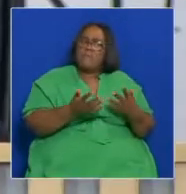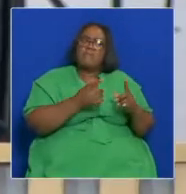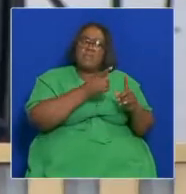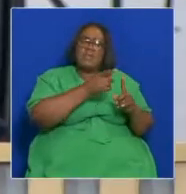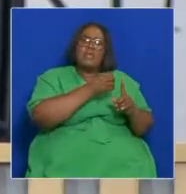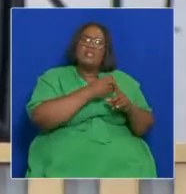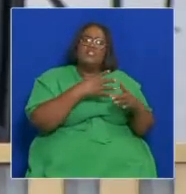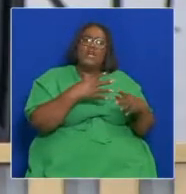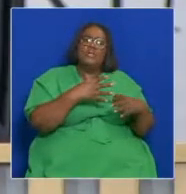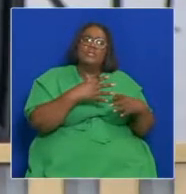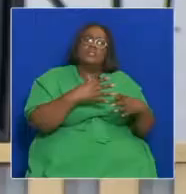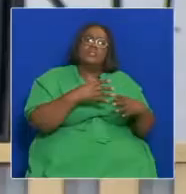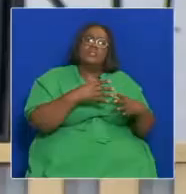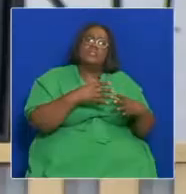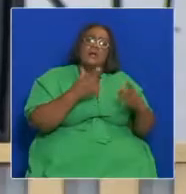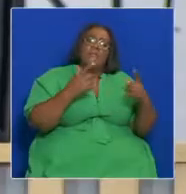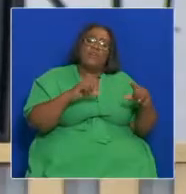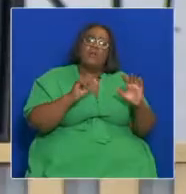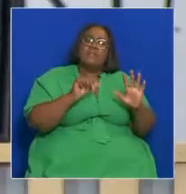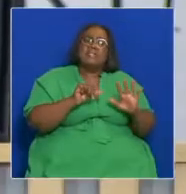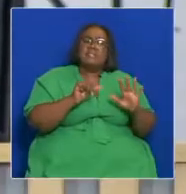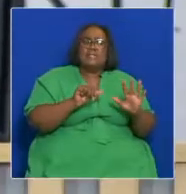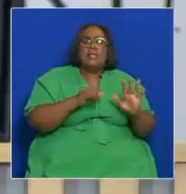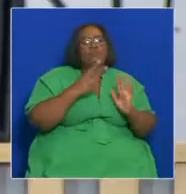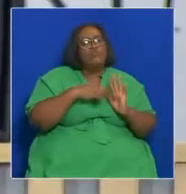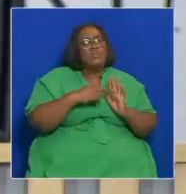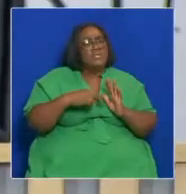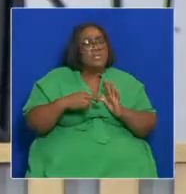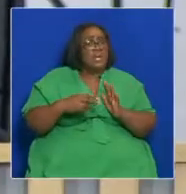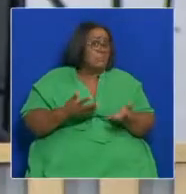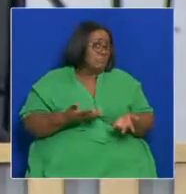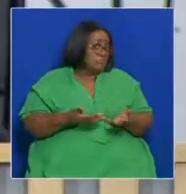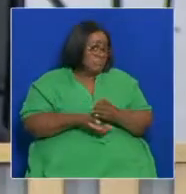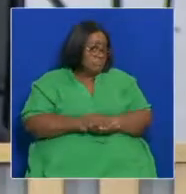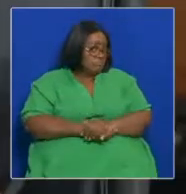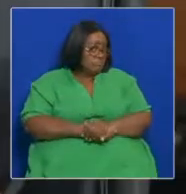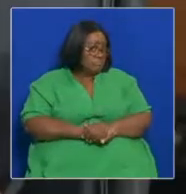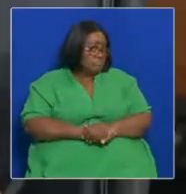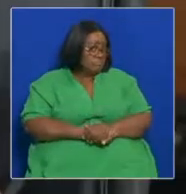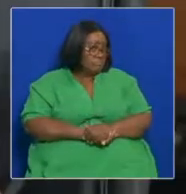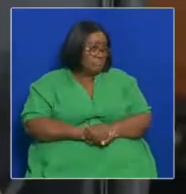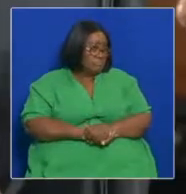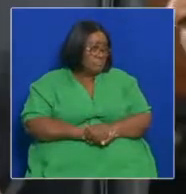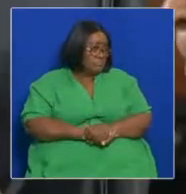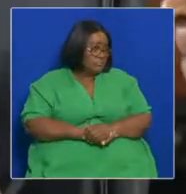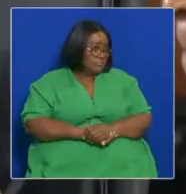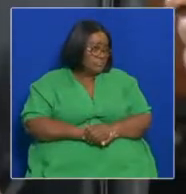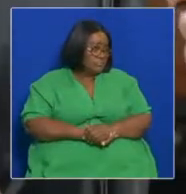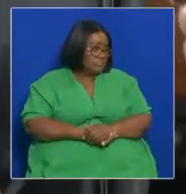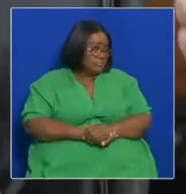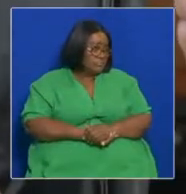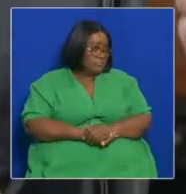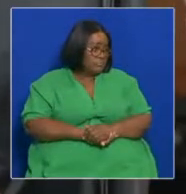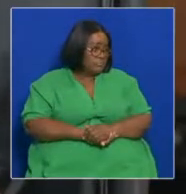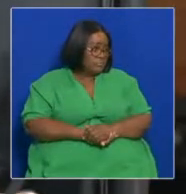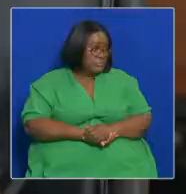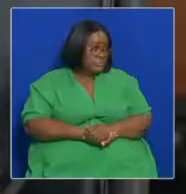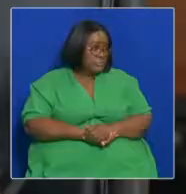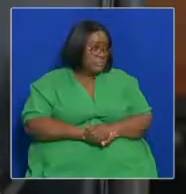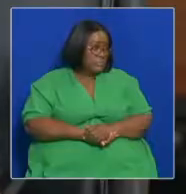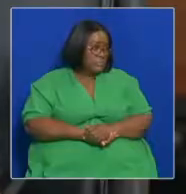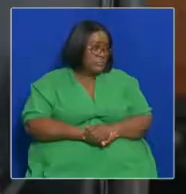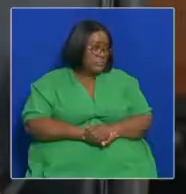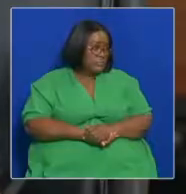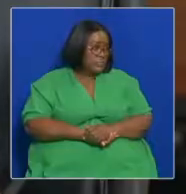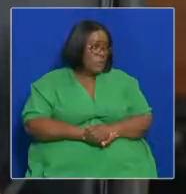16, or not? Chair, my proposal was that we don't. We skip even it, that.